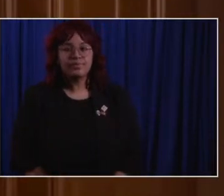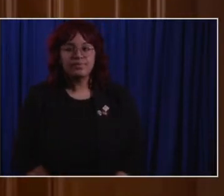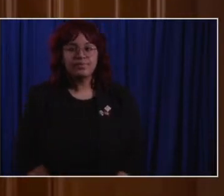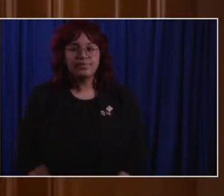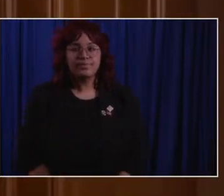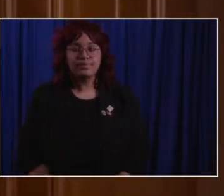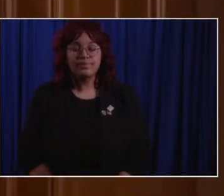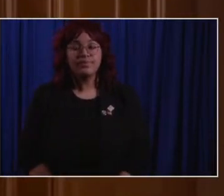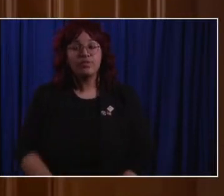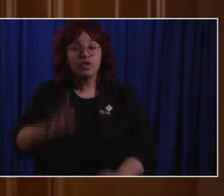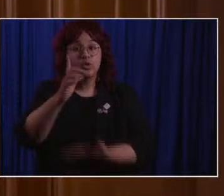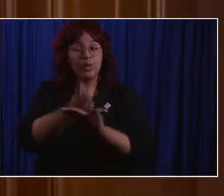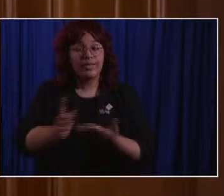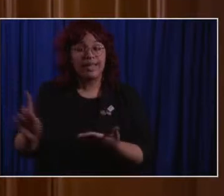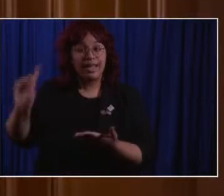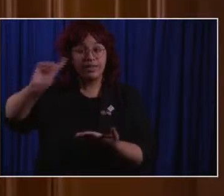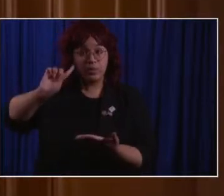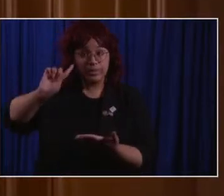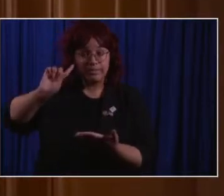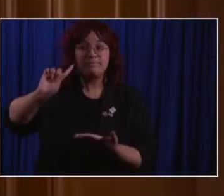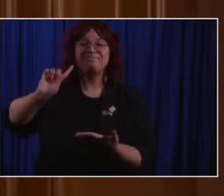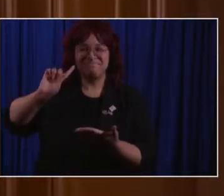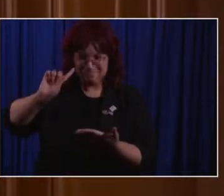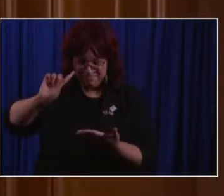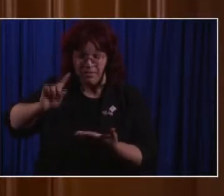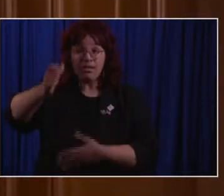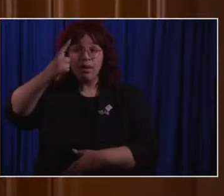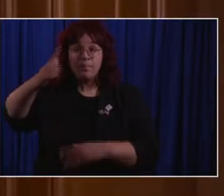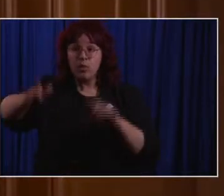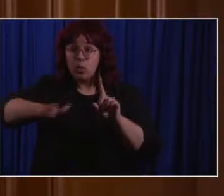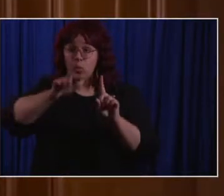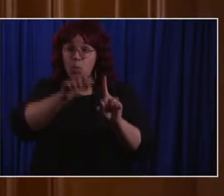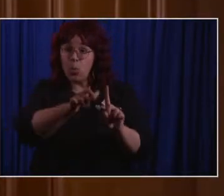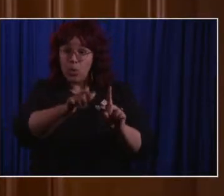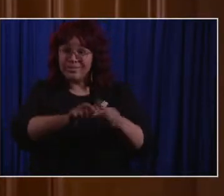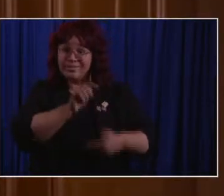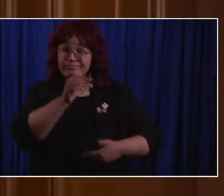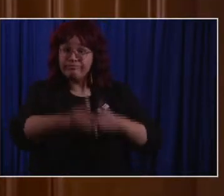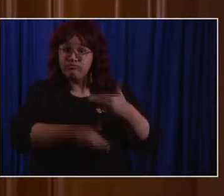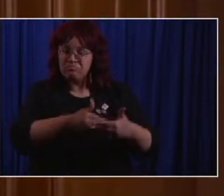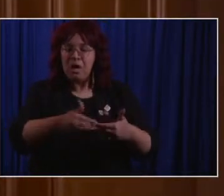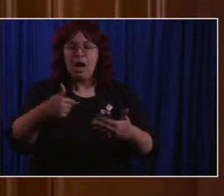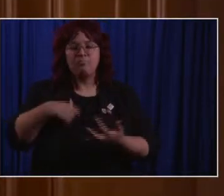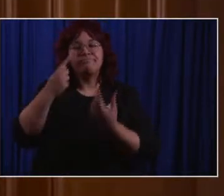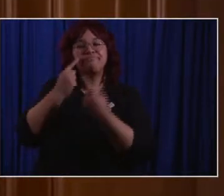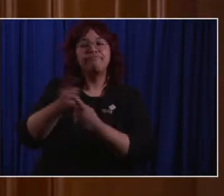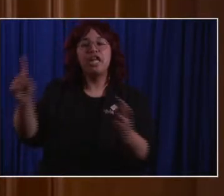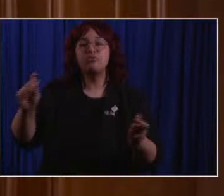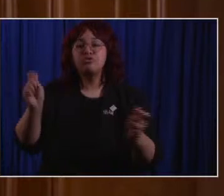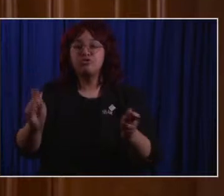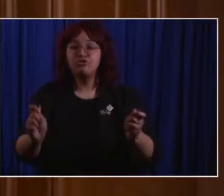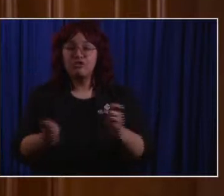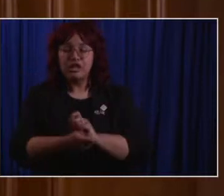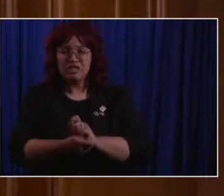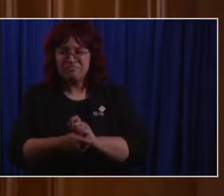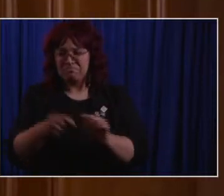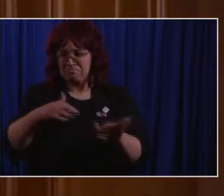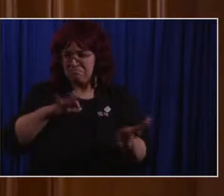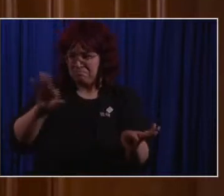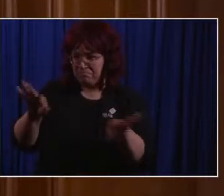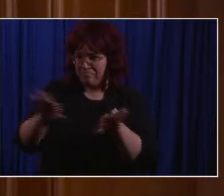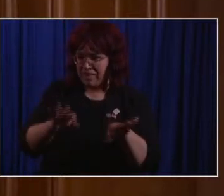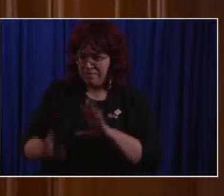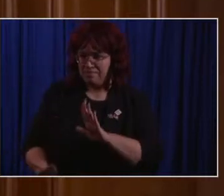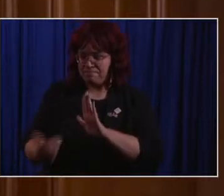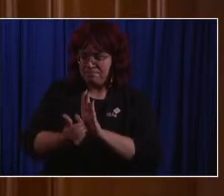Last week, I announced a major change in our quarantine policy. Just to recap, now any